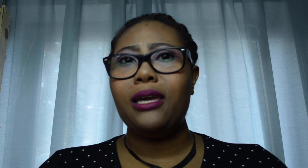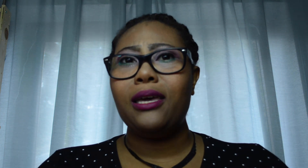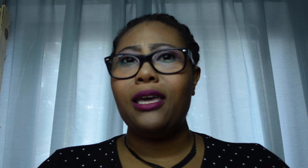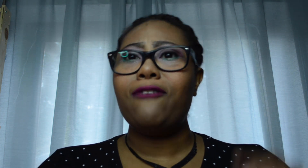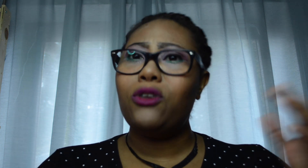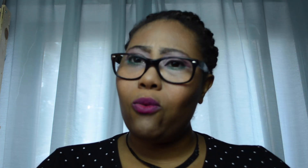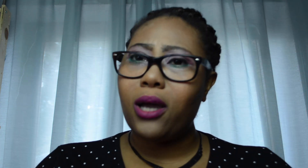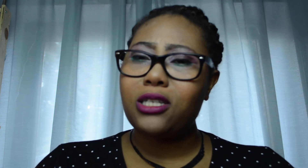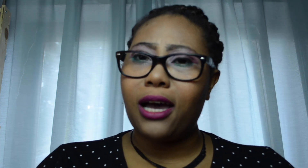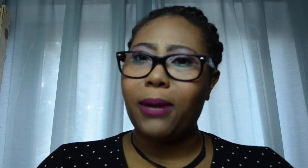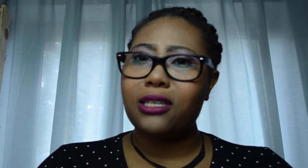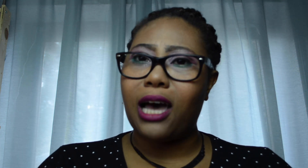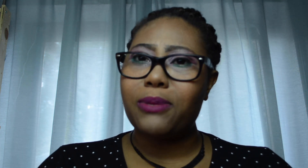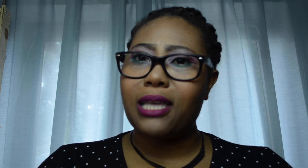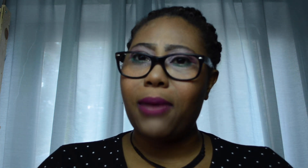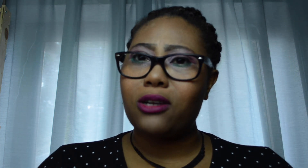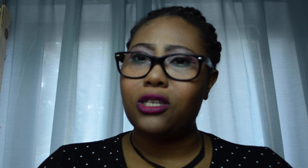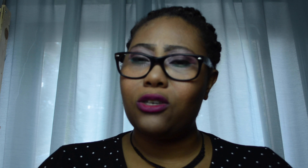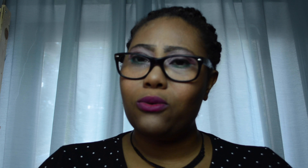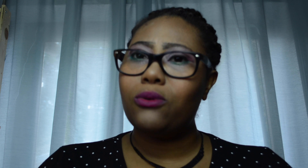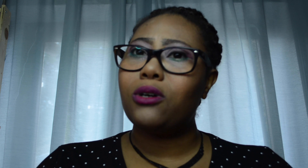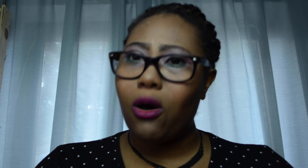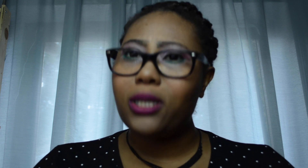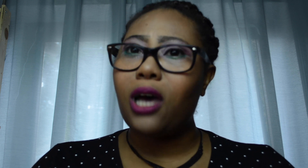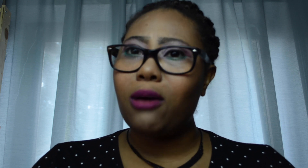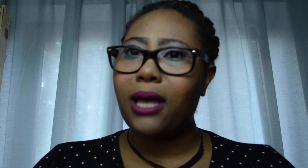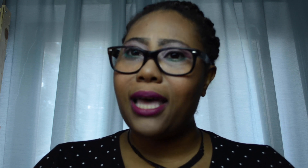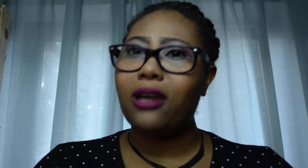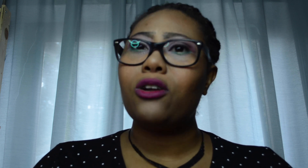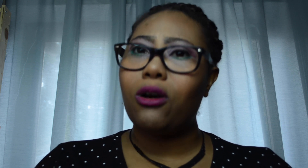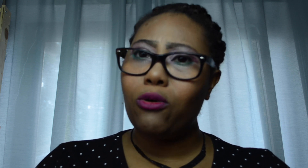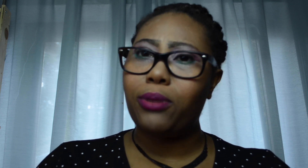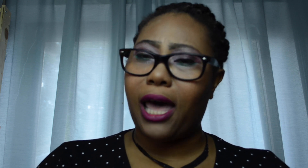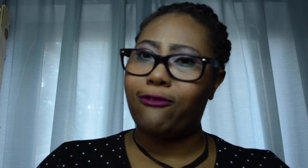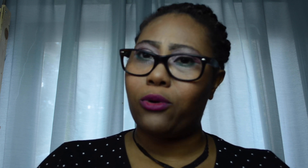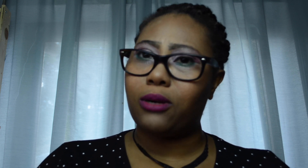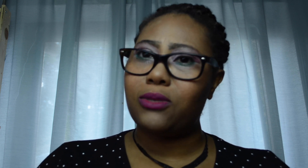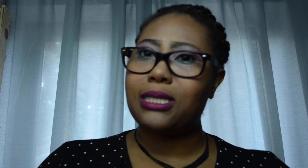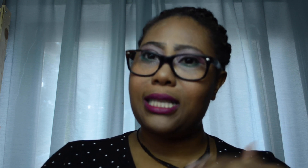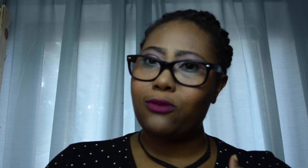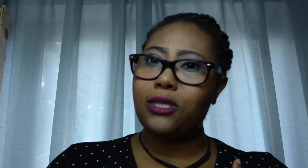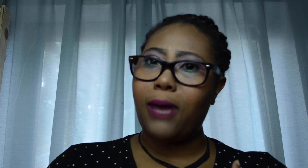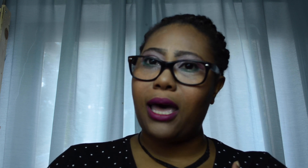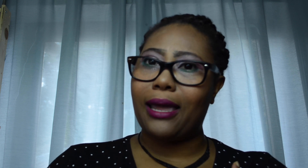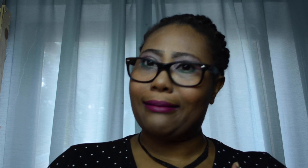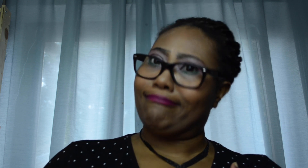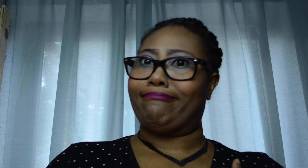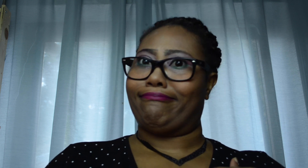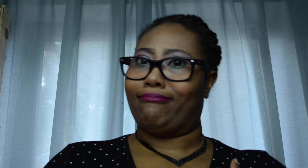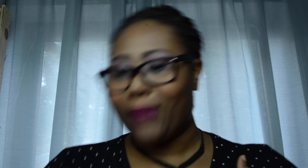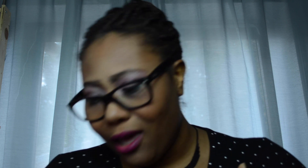with me. If you want to talk about the topics that matter to you, go and talk about that on your own platforms. This one's